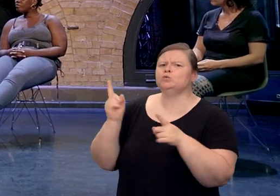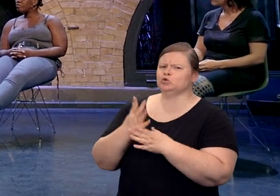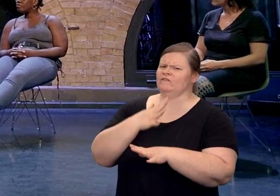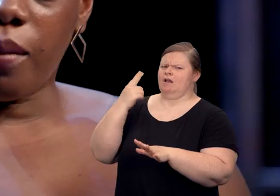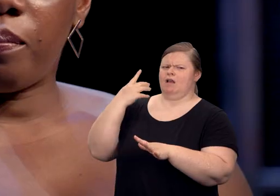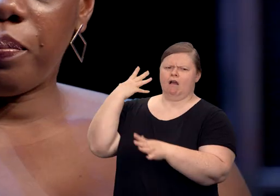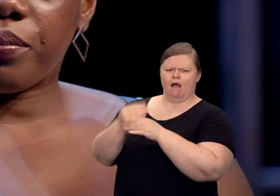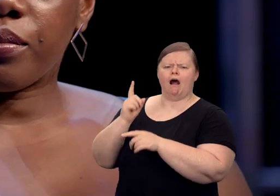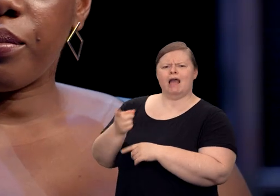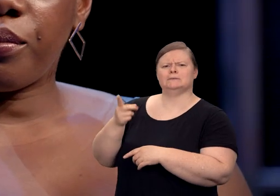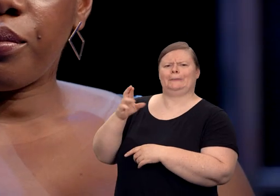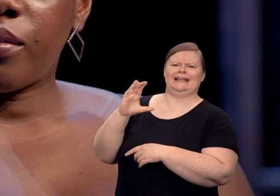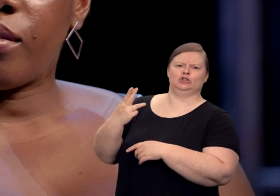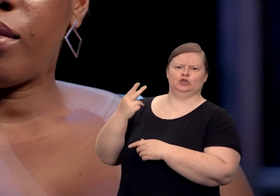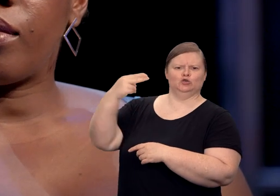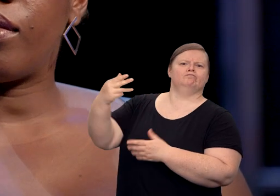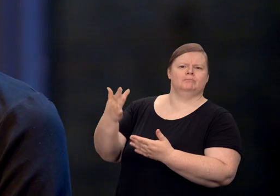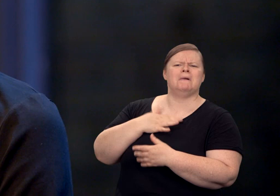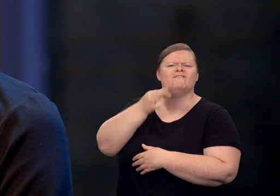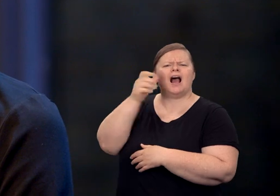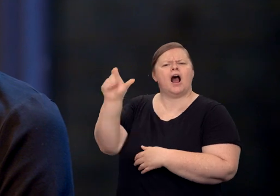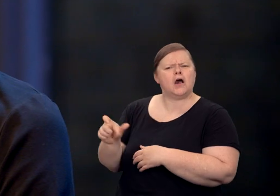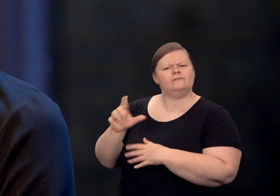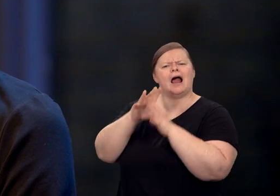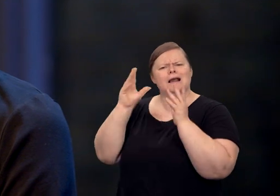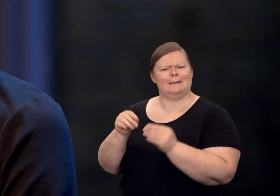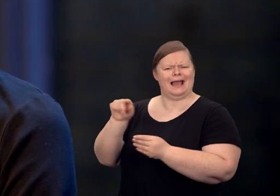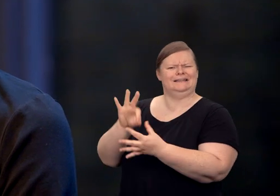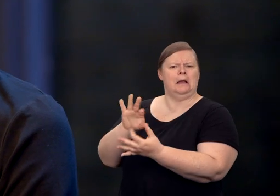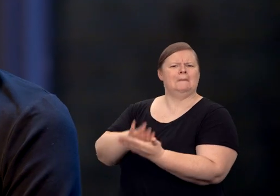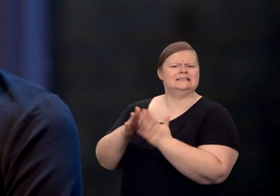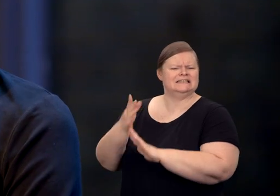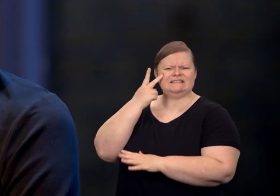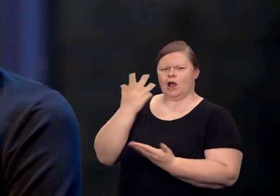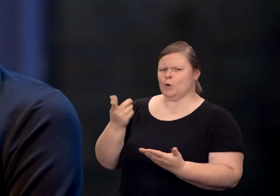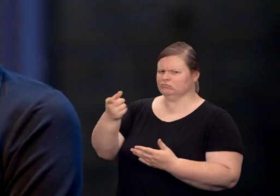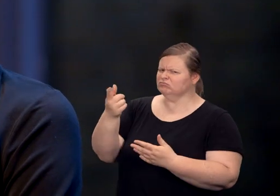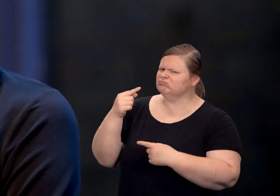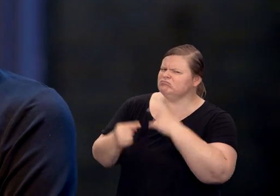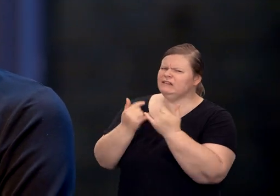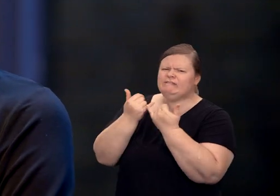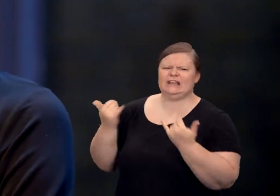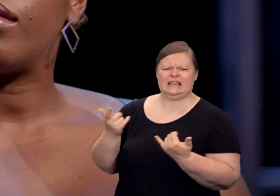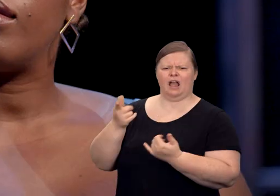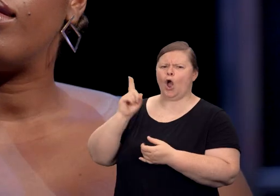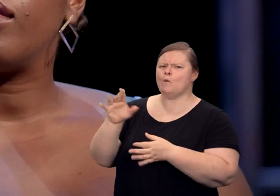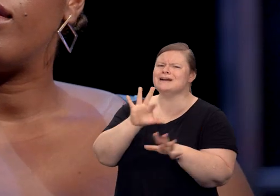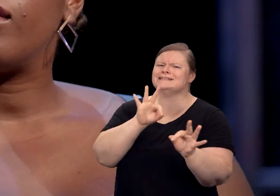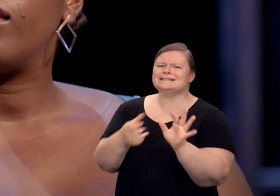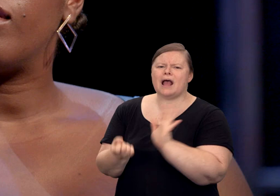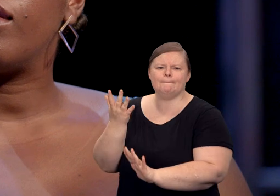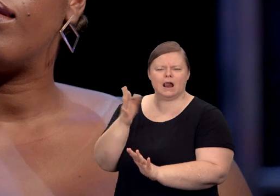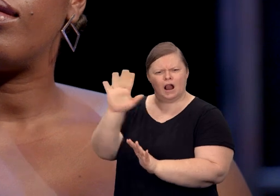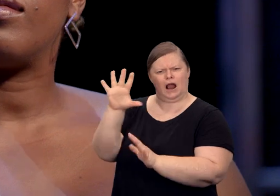Jahren als Preach. Und meine Frage wäre jetzt erstmal ganz allgemein zu deiner Praxis. Also wie gehst du da vor und welche Rolle